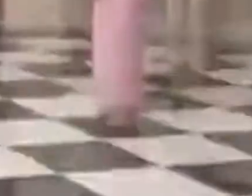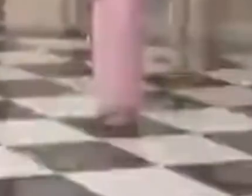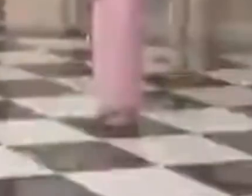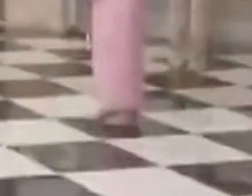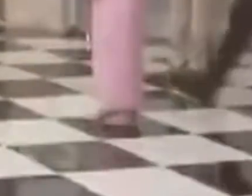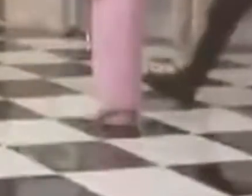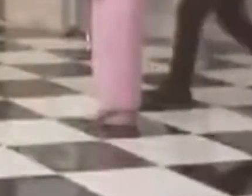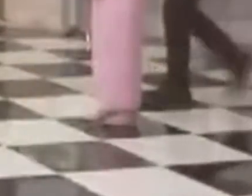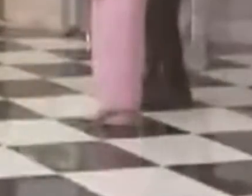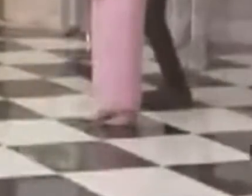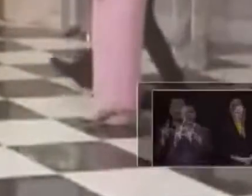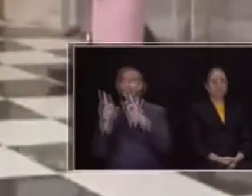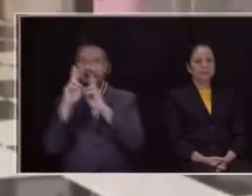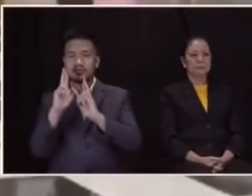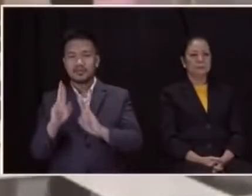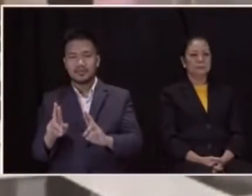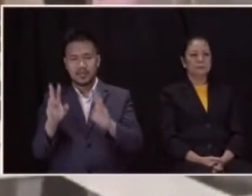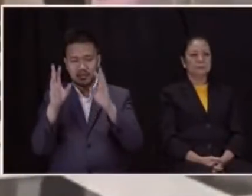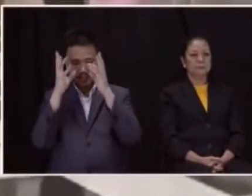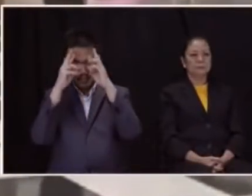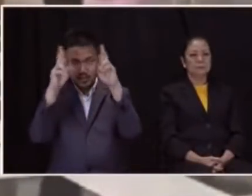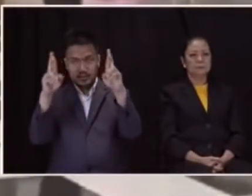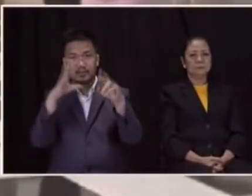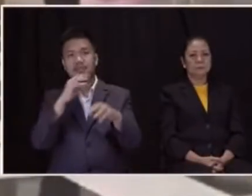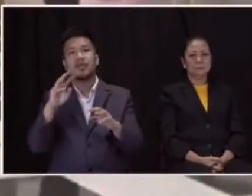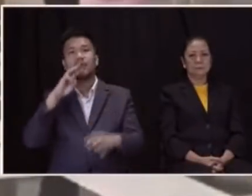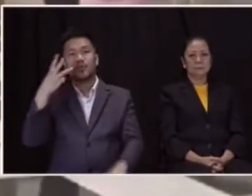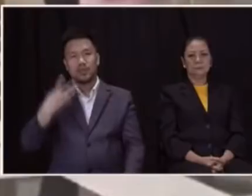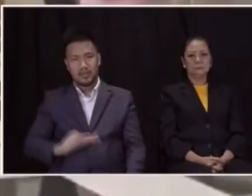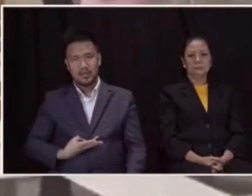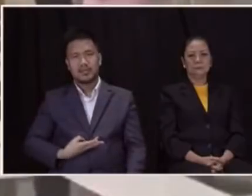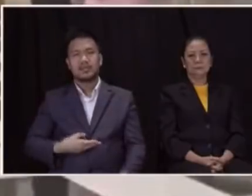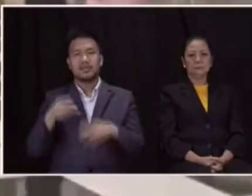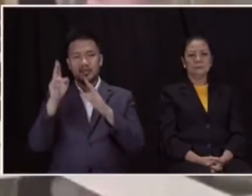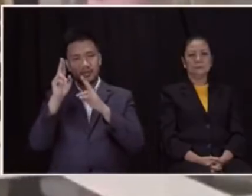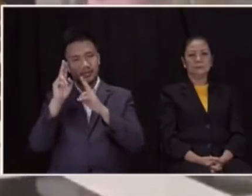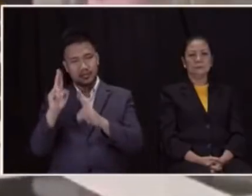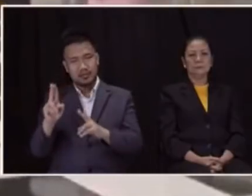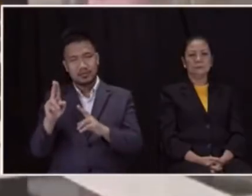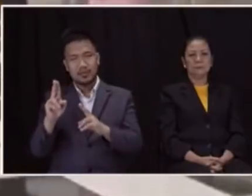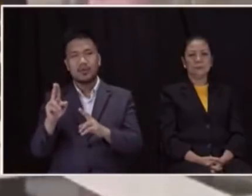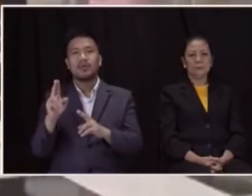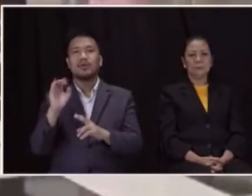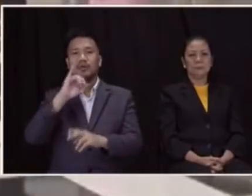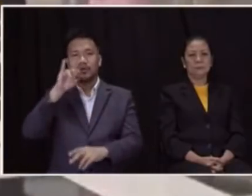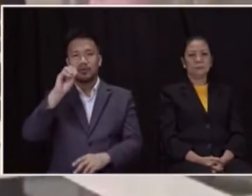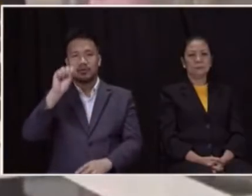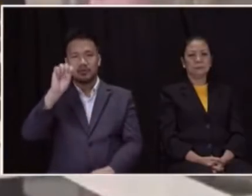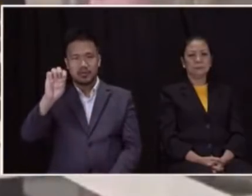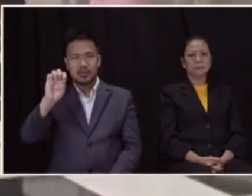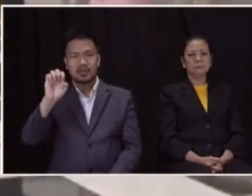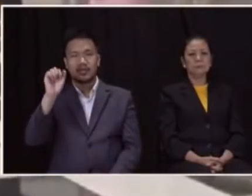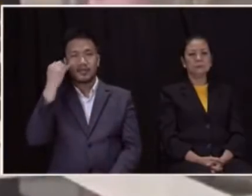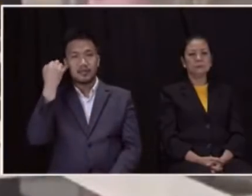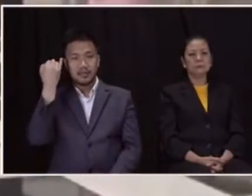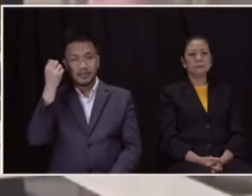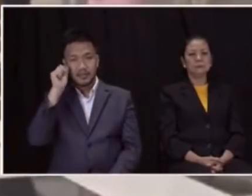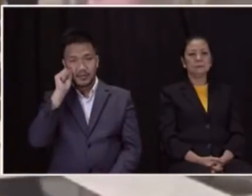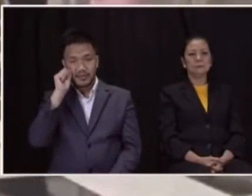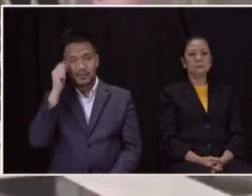Honorable Mayors, and welcome Your Eminence, Jose Cardinal Advincula, to the Archdiocese of